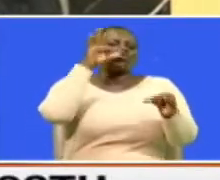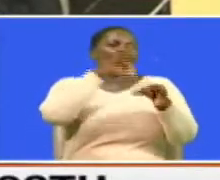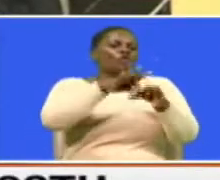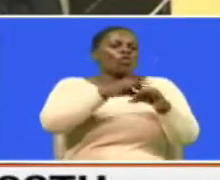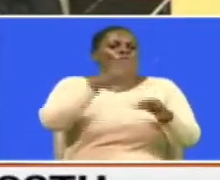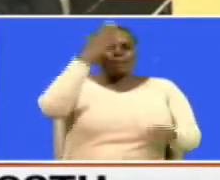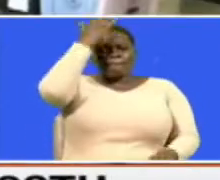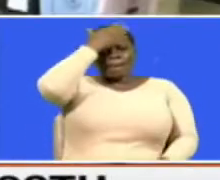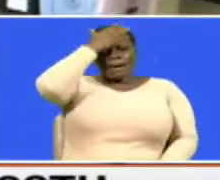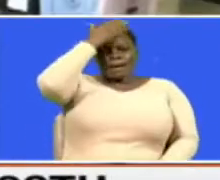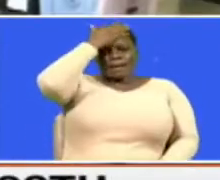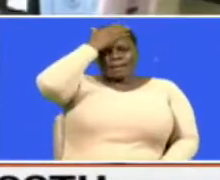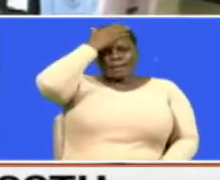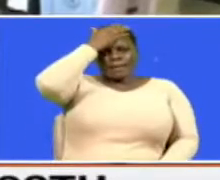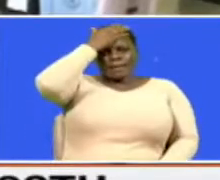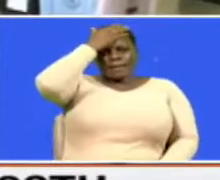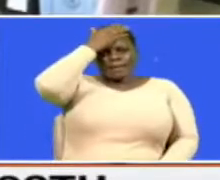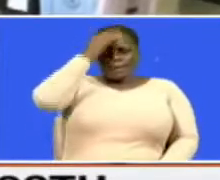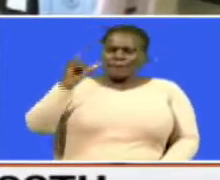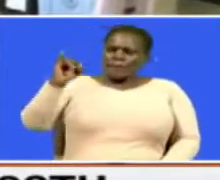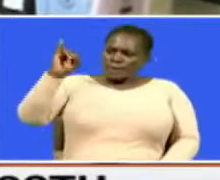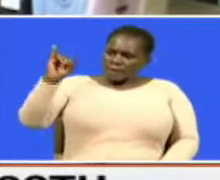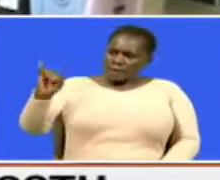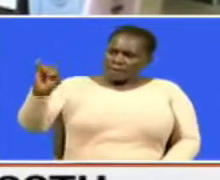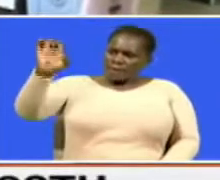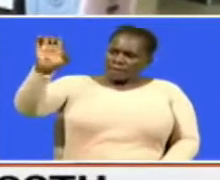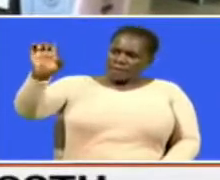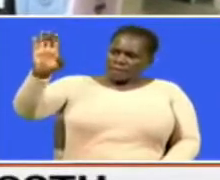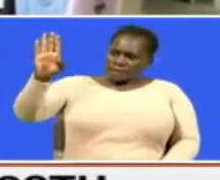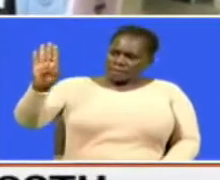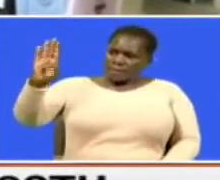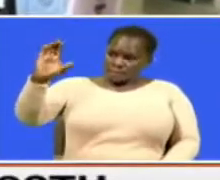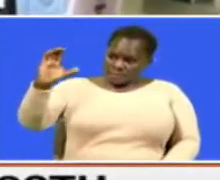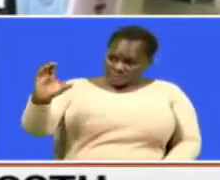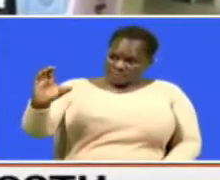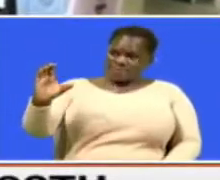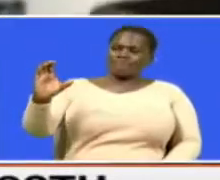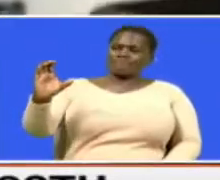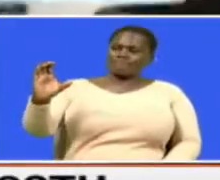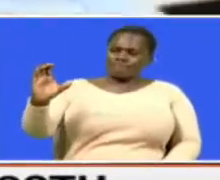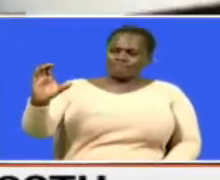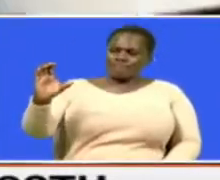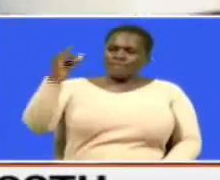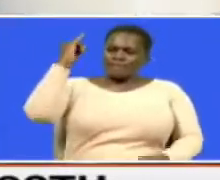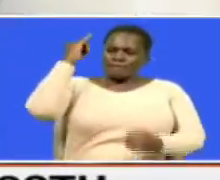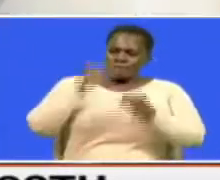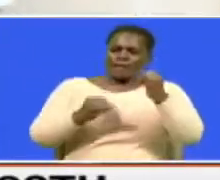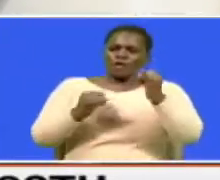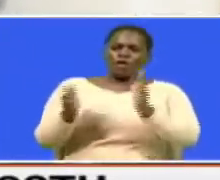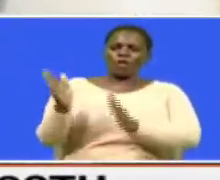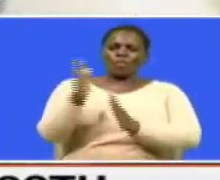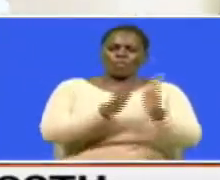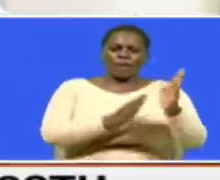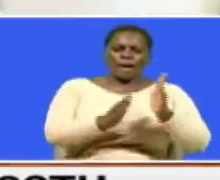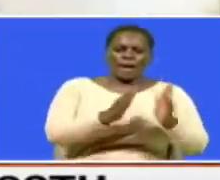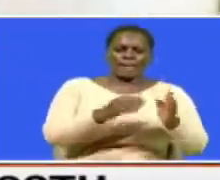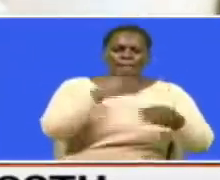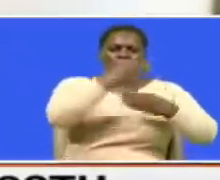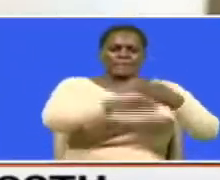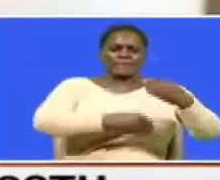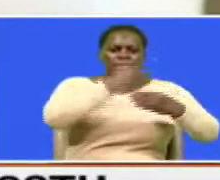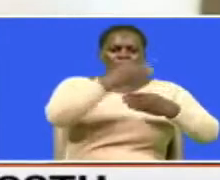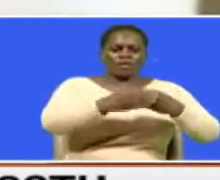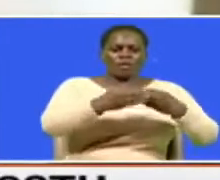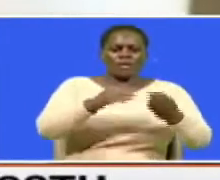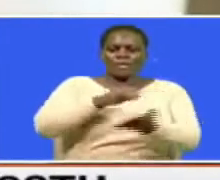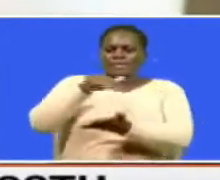Monday. The Independent Electoral and Boundaries Commission Sunday finalized the distribution of election materials to